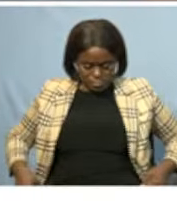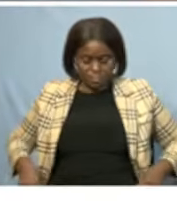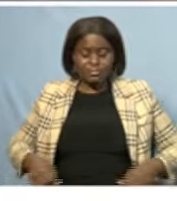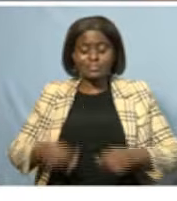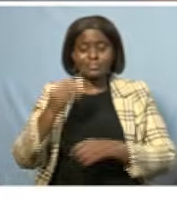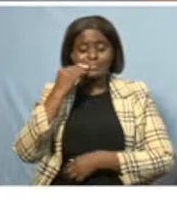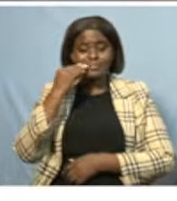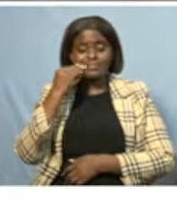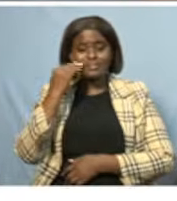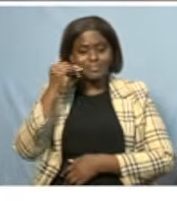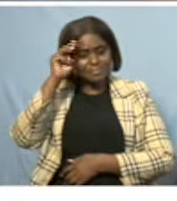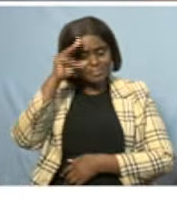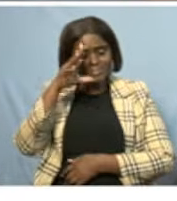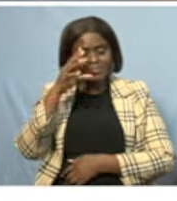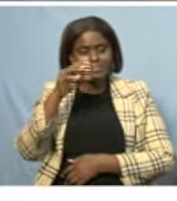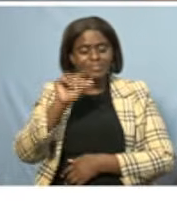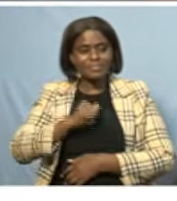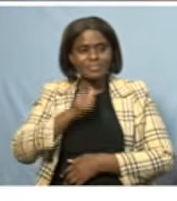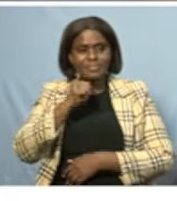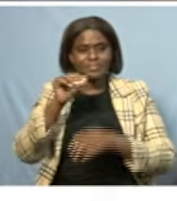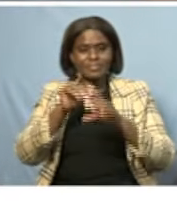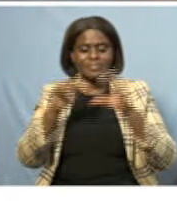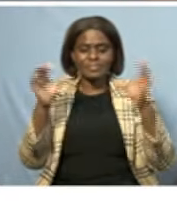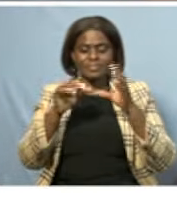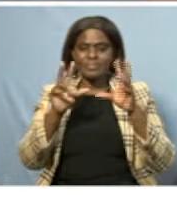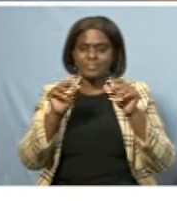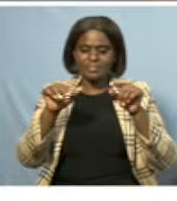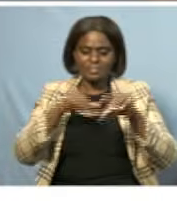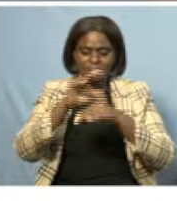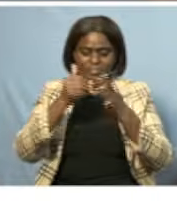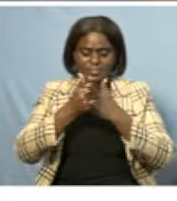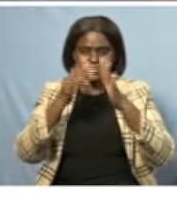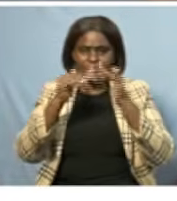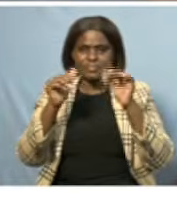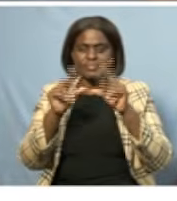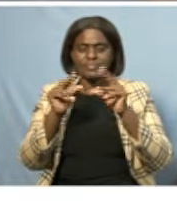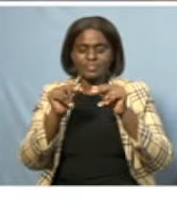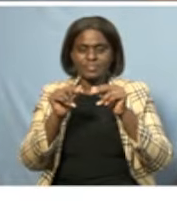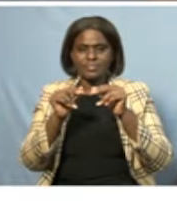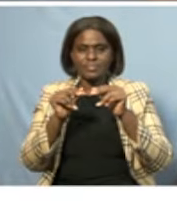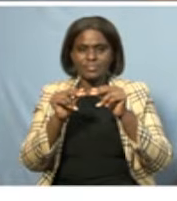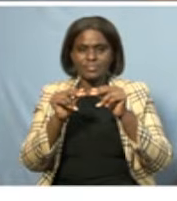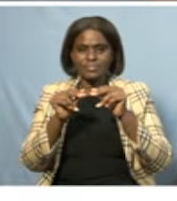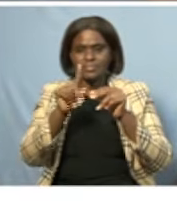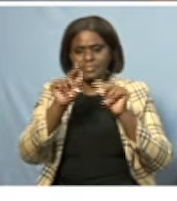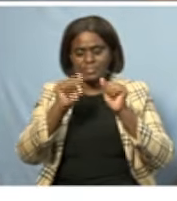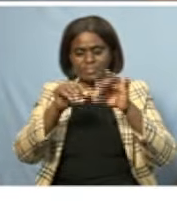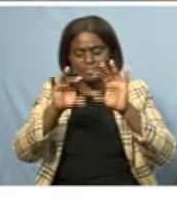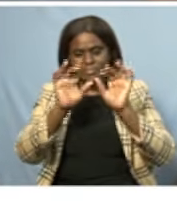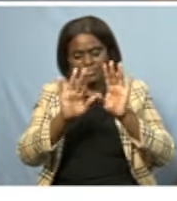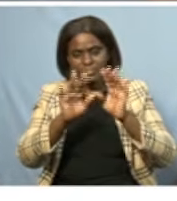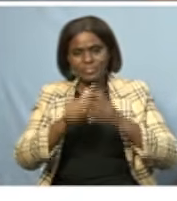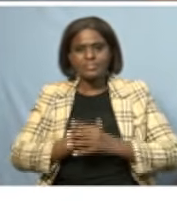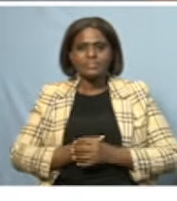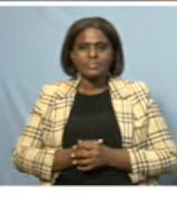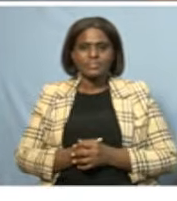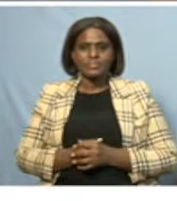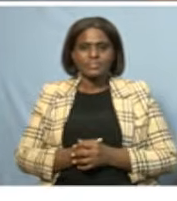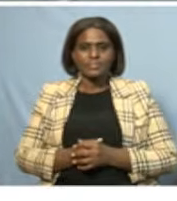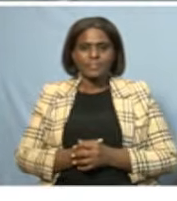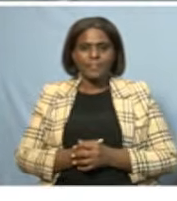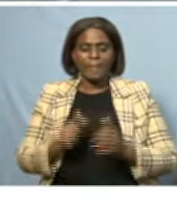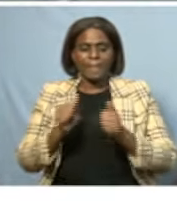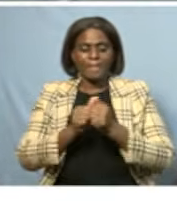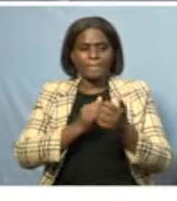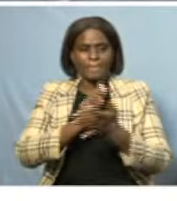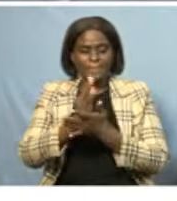The Honorable Minister, we are not in committee of the whole House. You may continue with the right